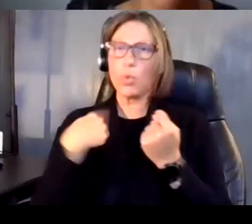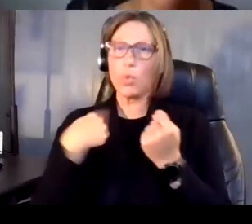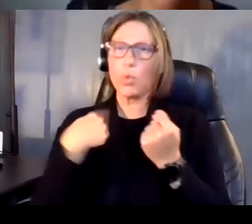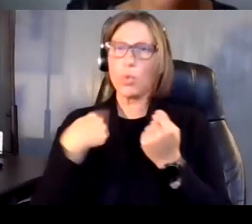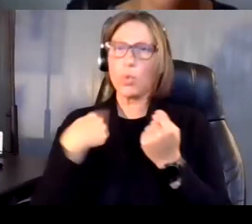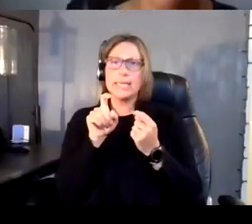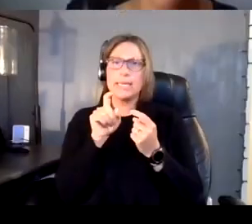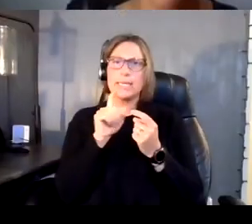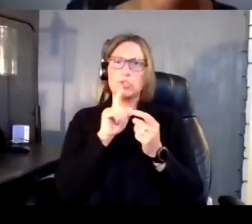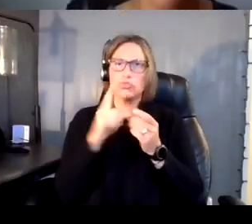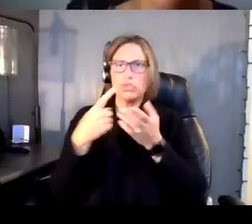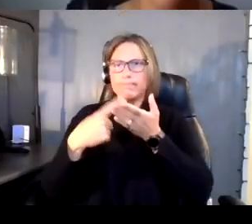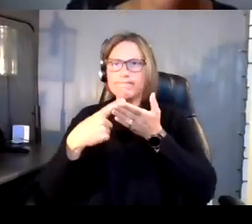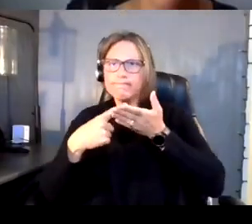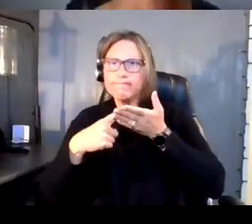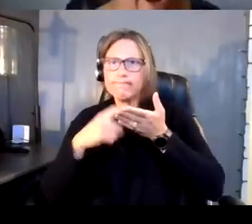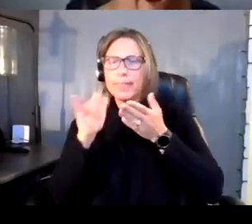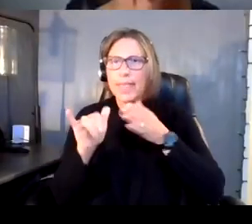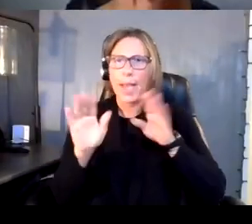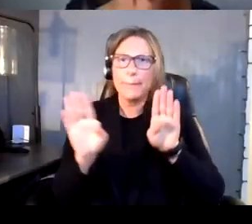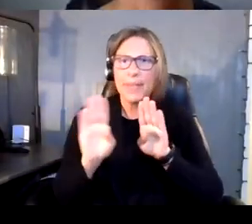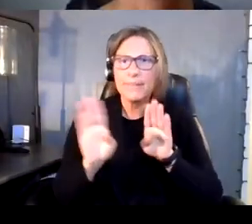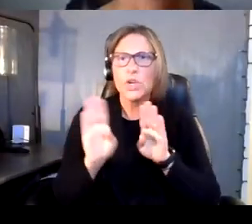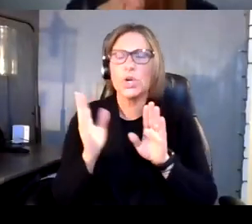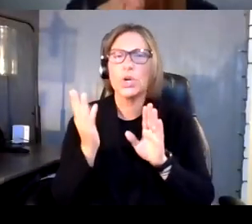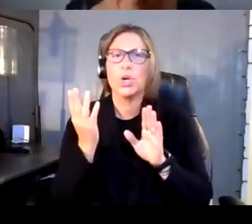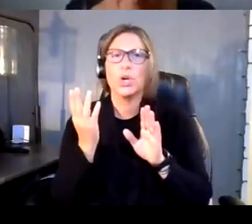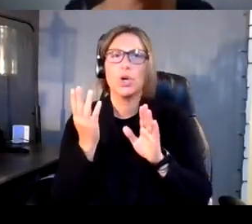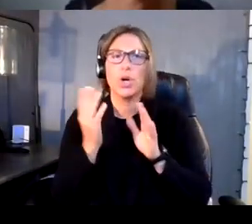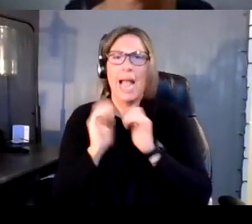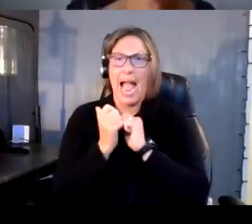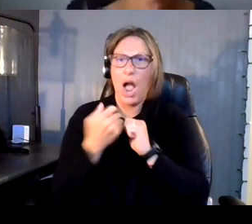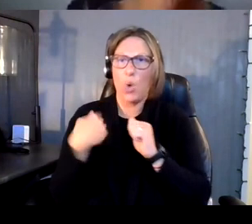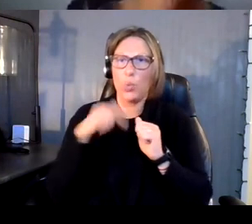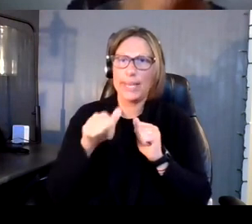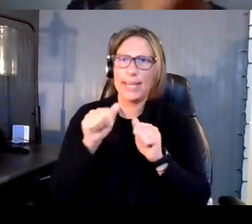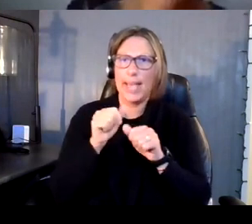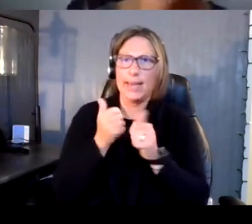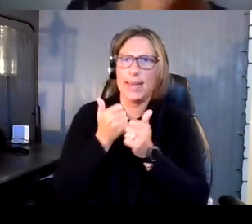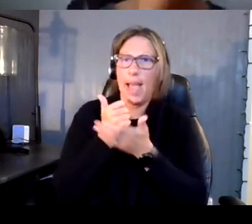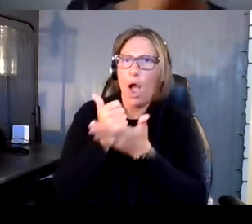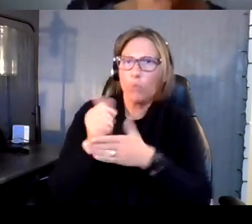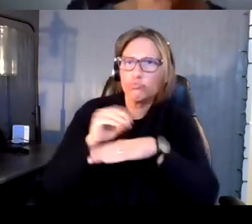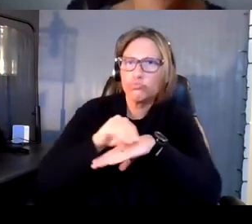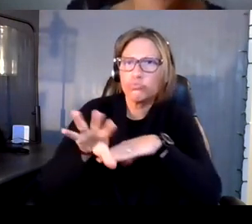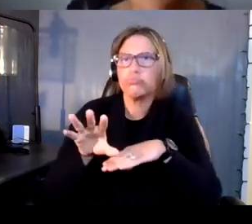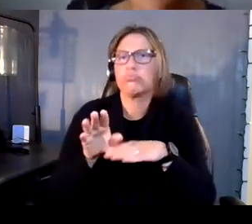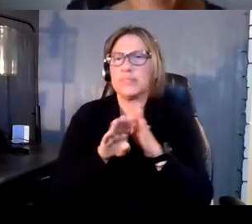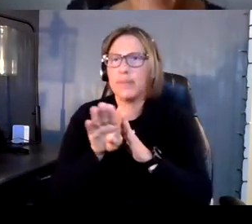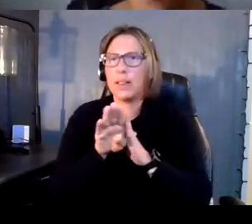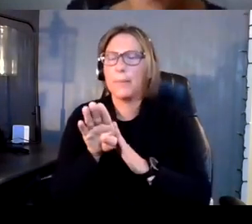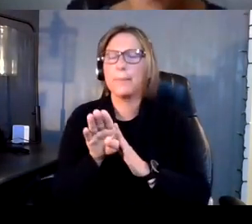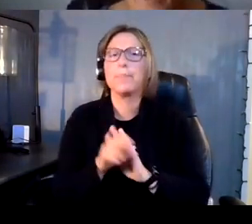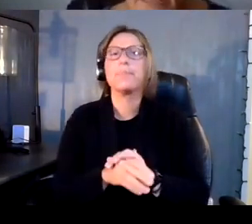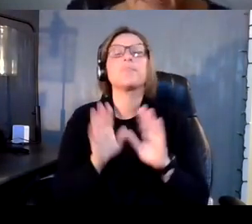and what it is that's going on and how we can shape that. Then we have to start thinking